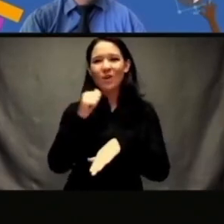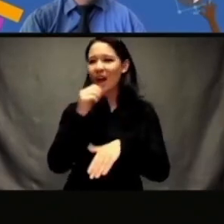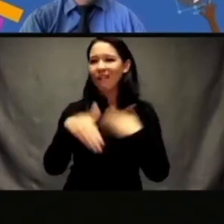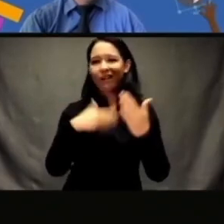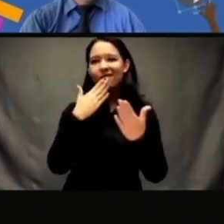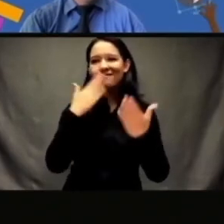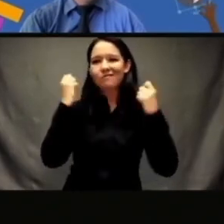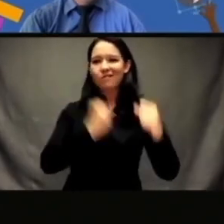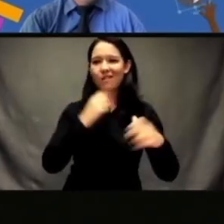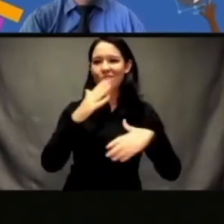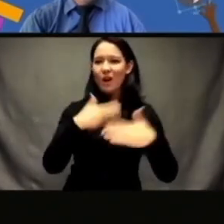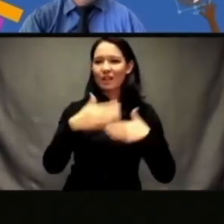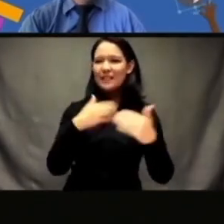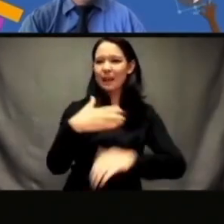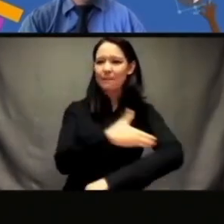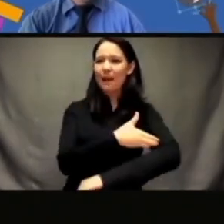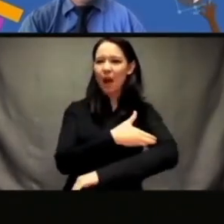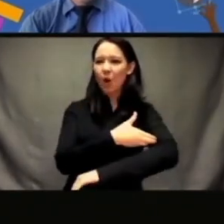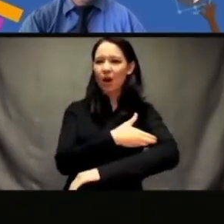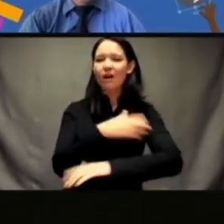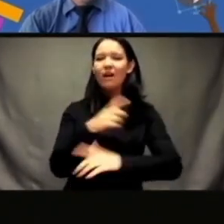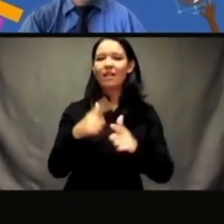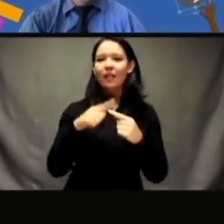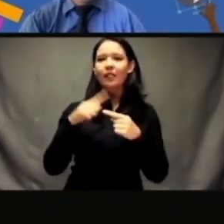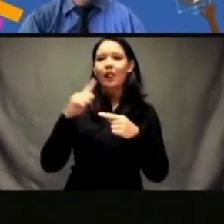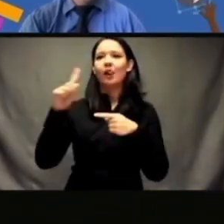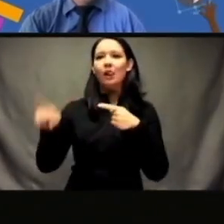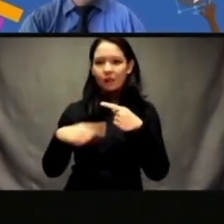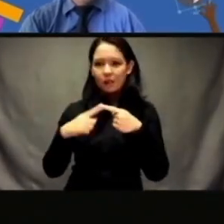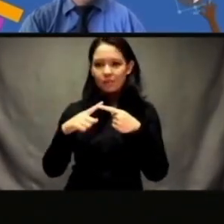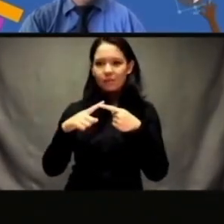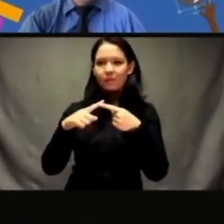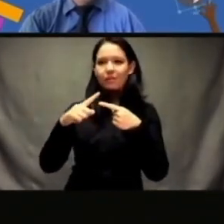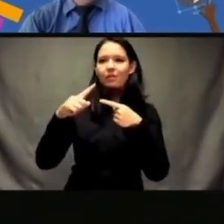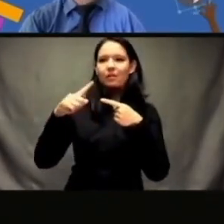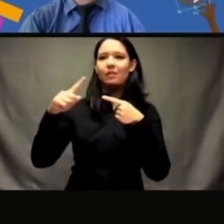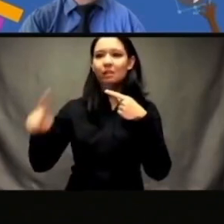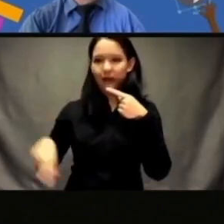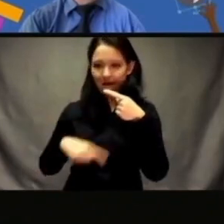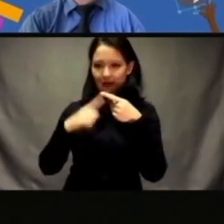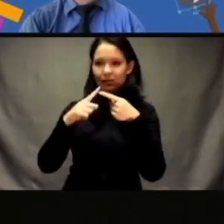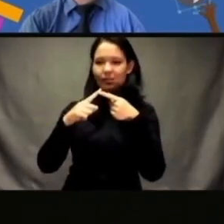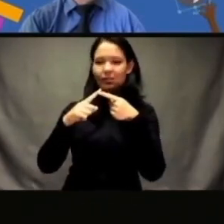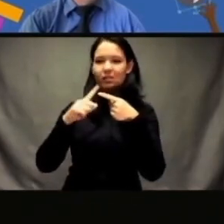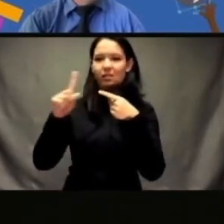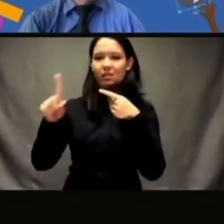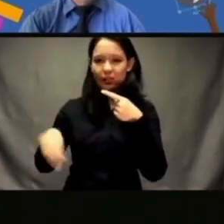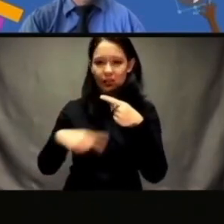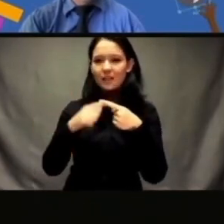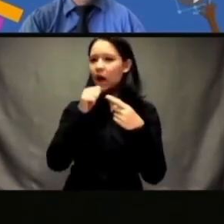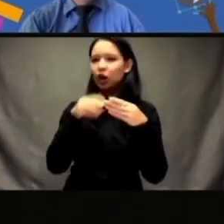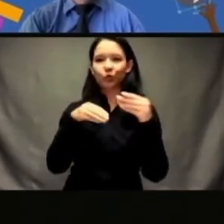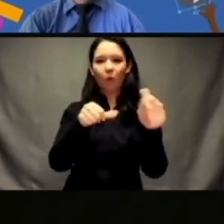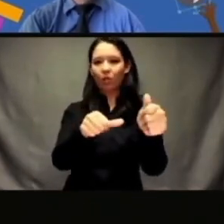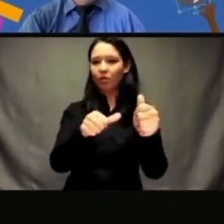power. Then sometimes the loops lags a little bit and it doesn't work like it's smooth.